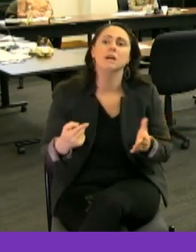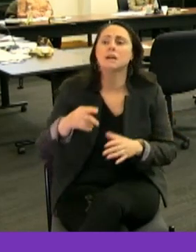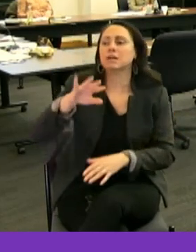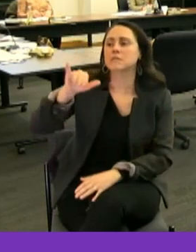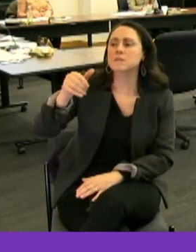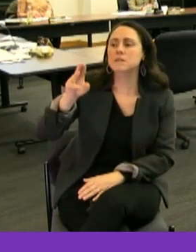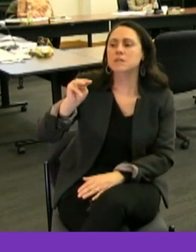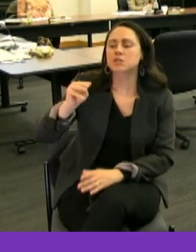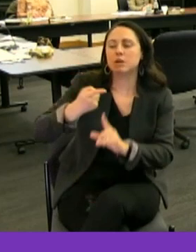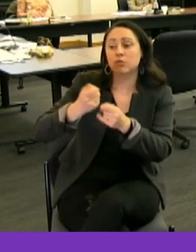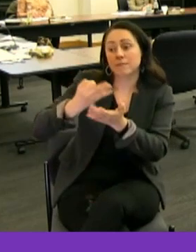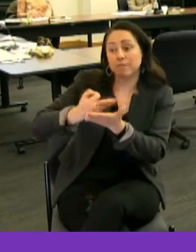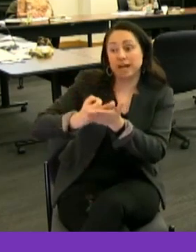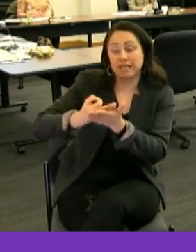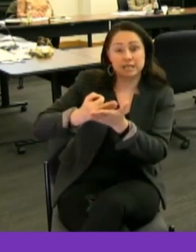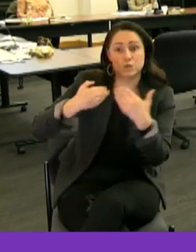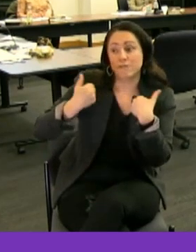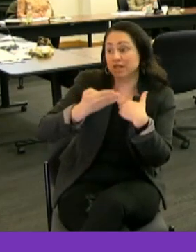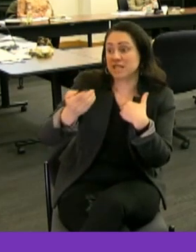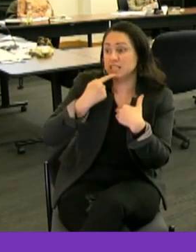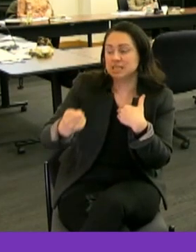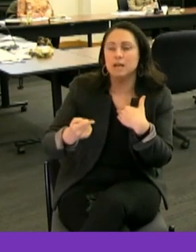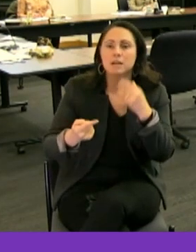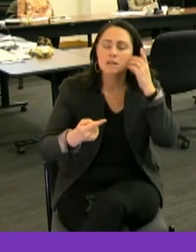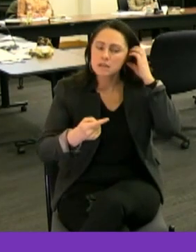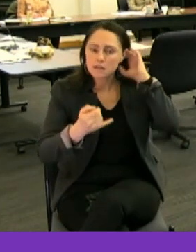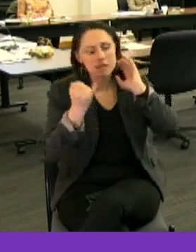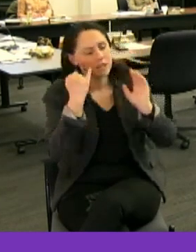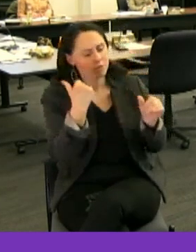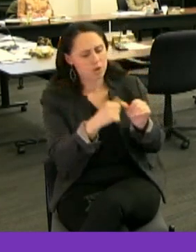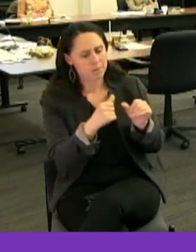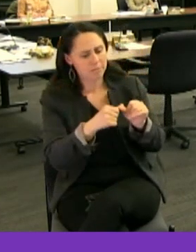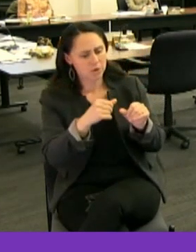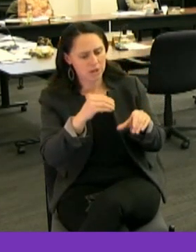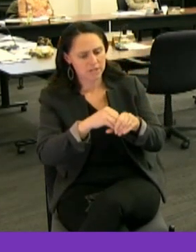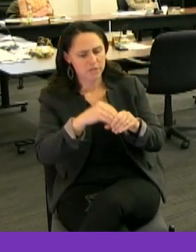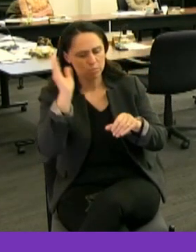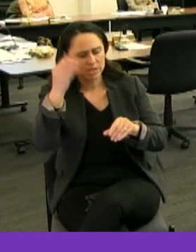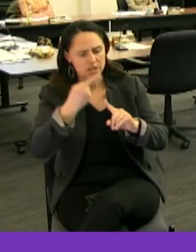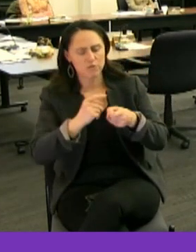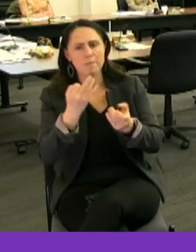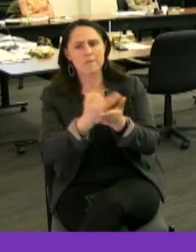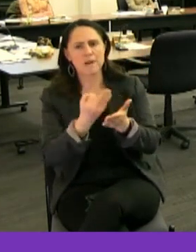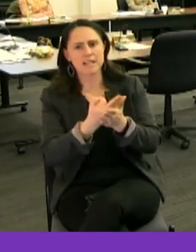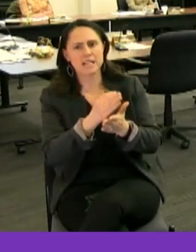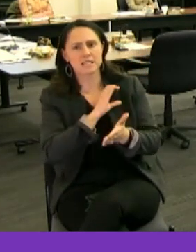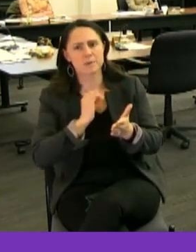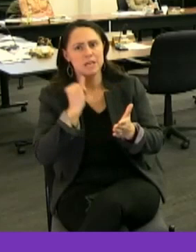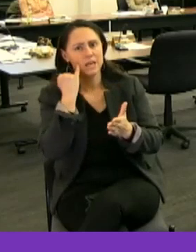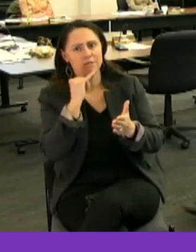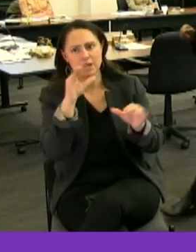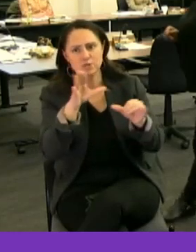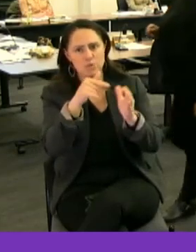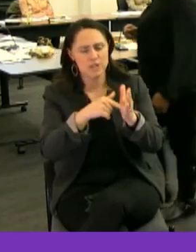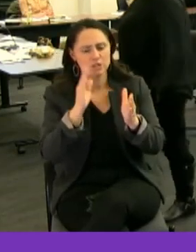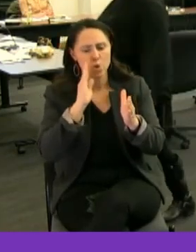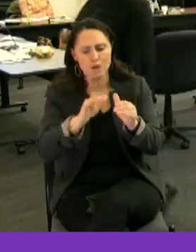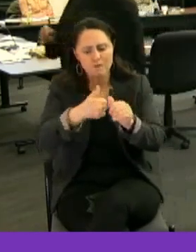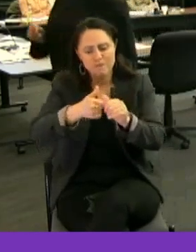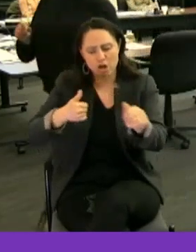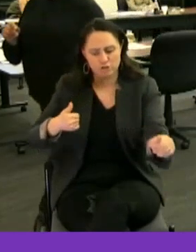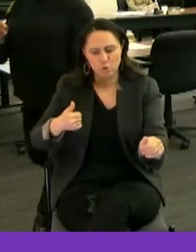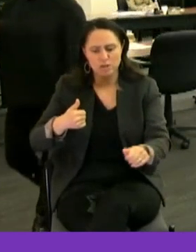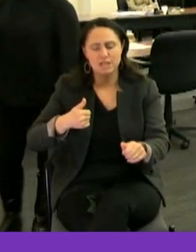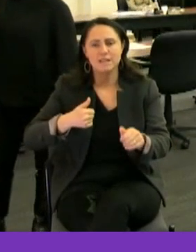from finance want to say anything? Well, if you remember in the presentation from the Finance Committee, if we don't do this, we're going to fall